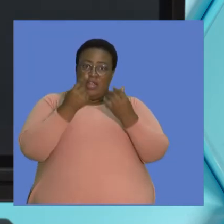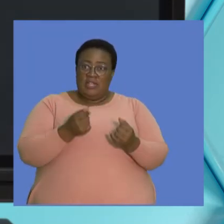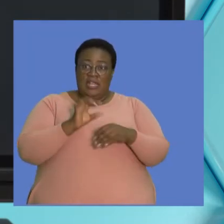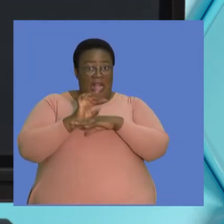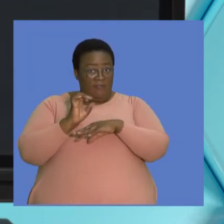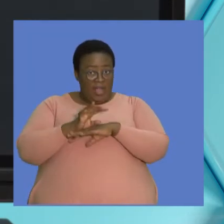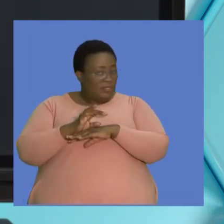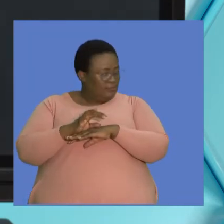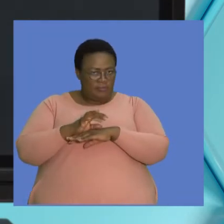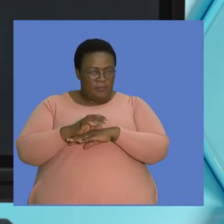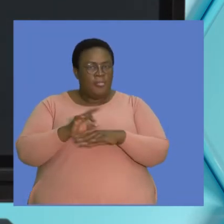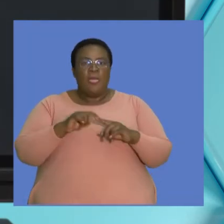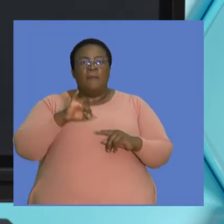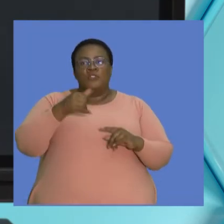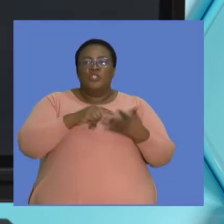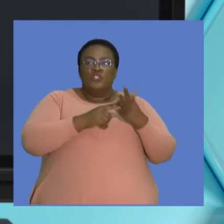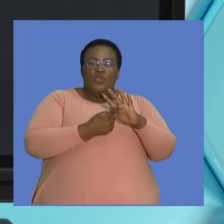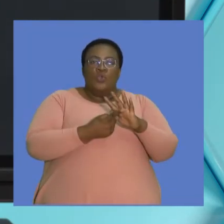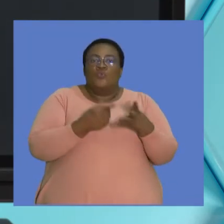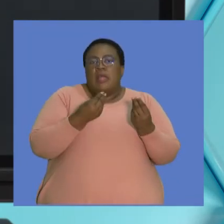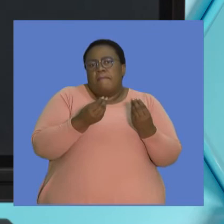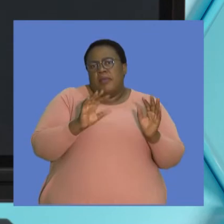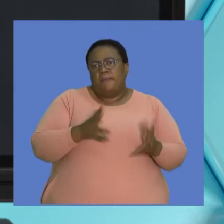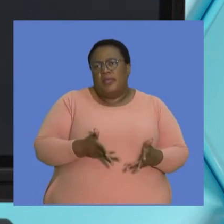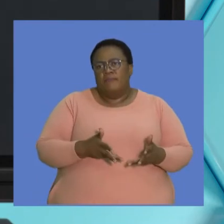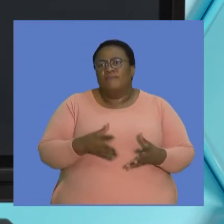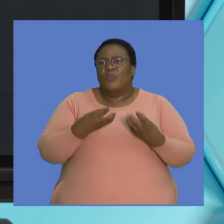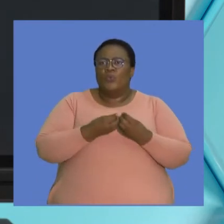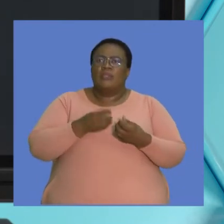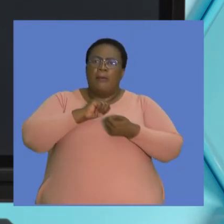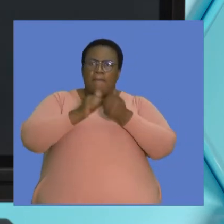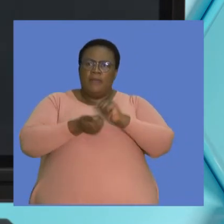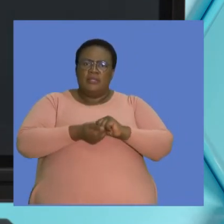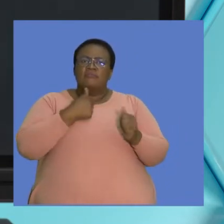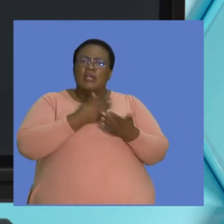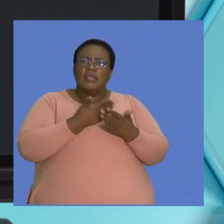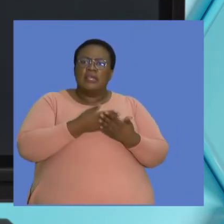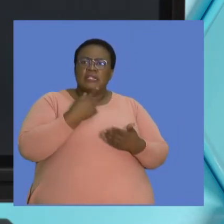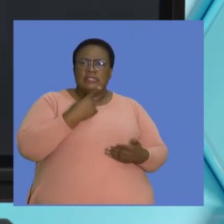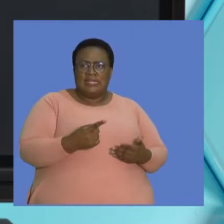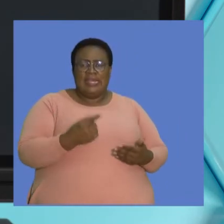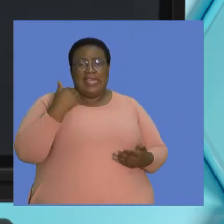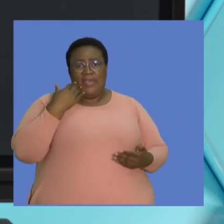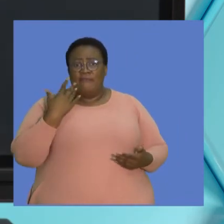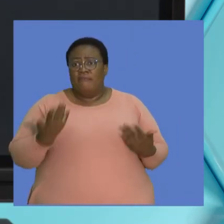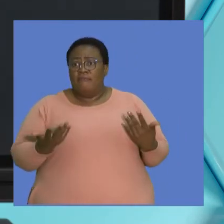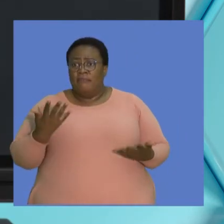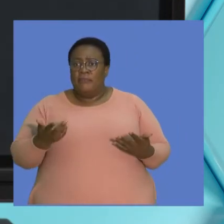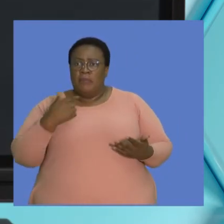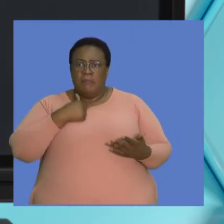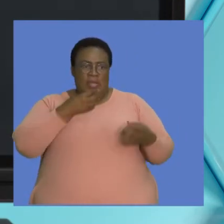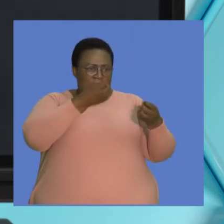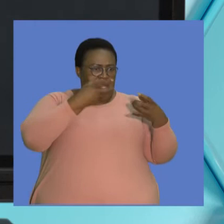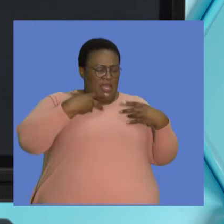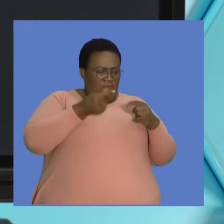is not financial advice that I'm giving you. No, I'm just showing you numbers. So with maths, I can know to say, if I was